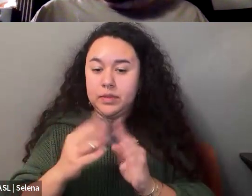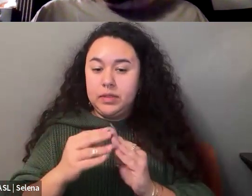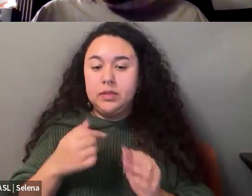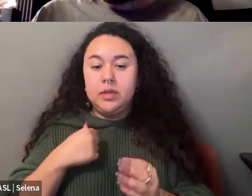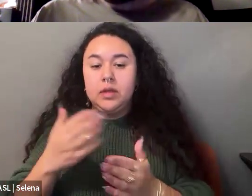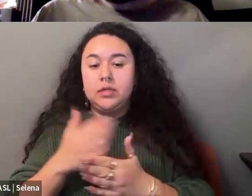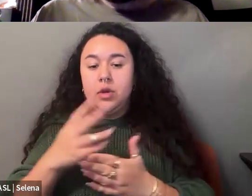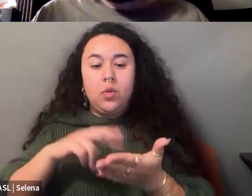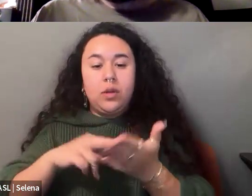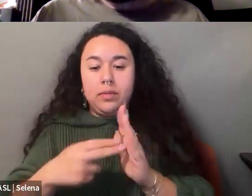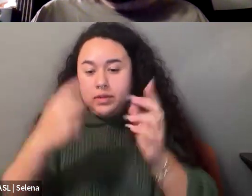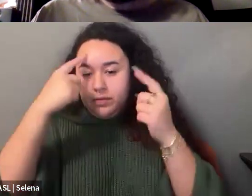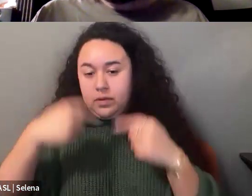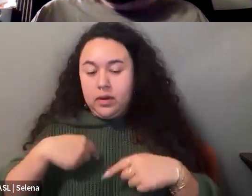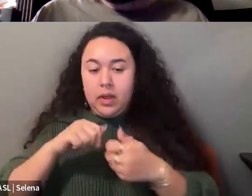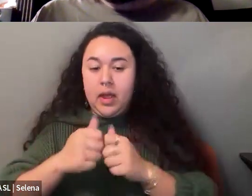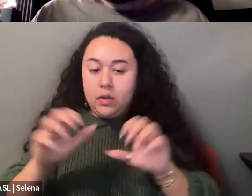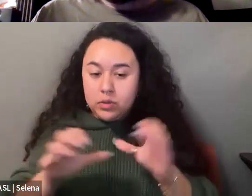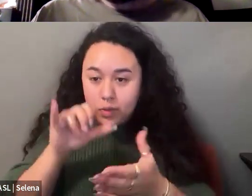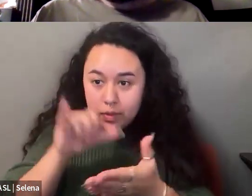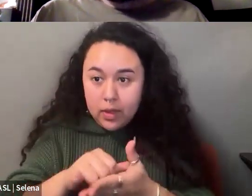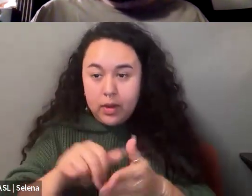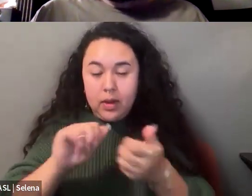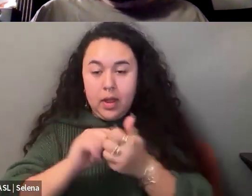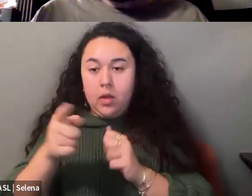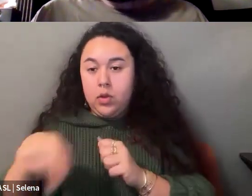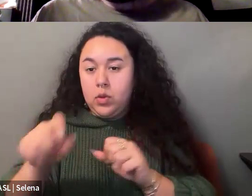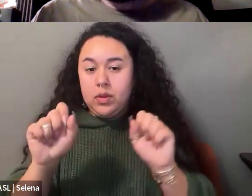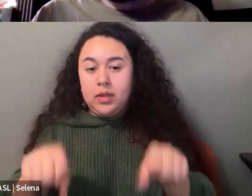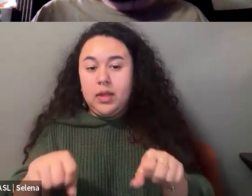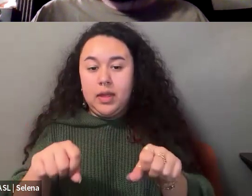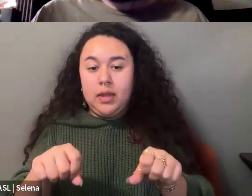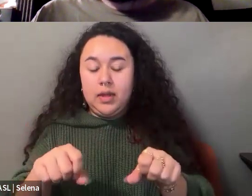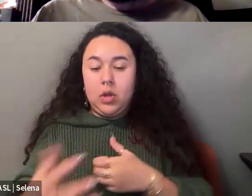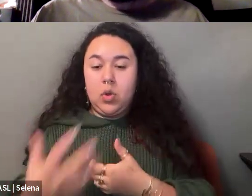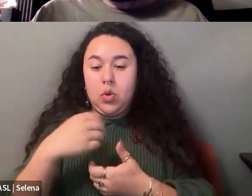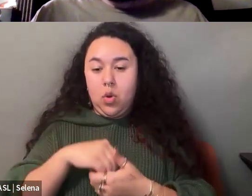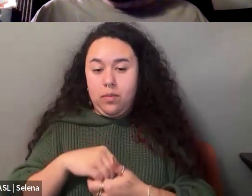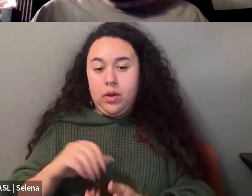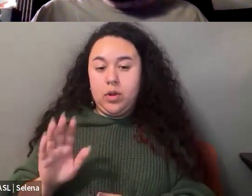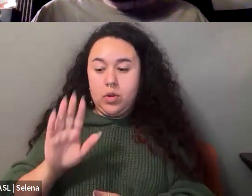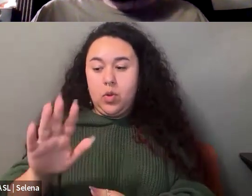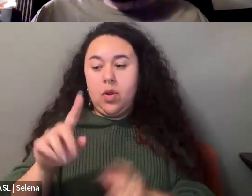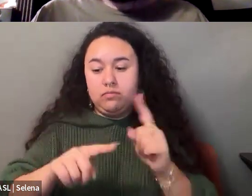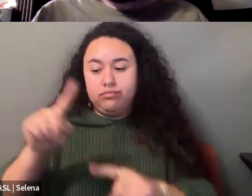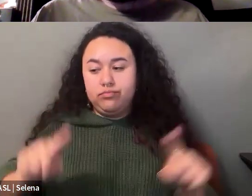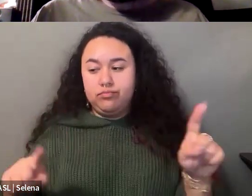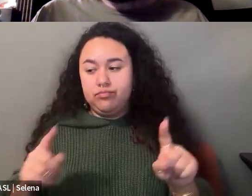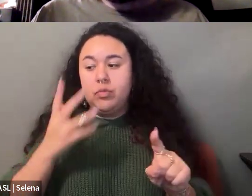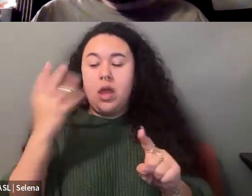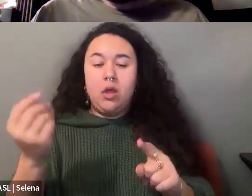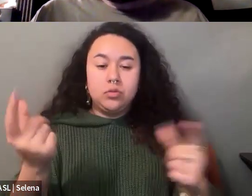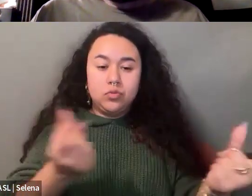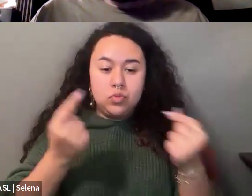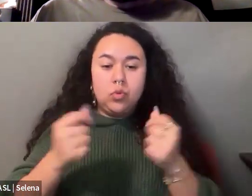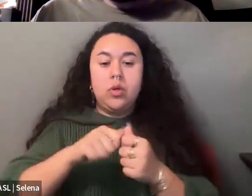what it means to me, how you can do it, and how you can like incorporate it into various outings that you might